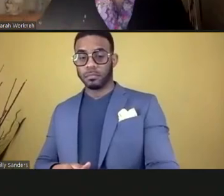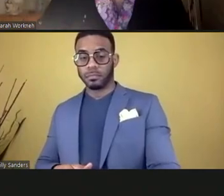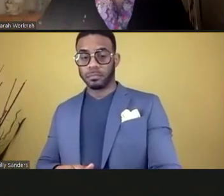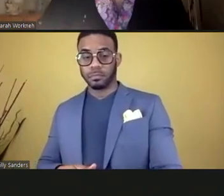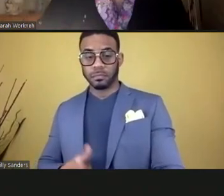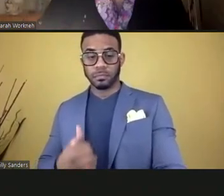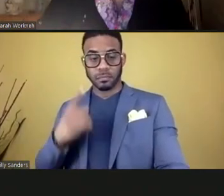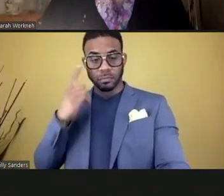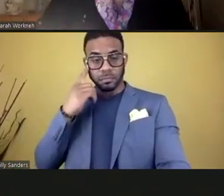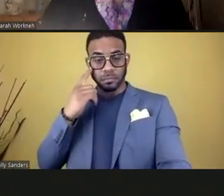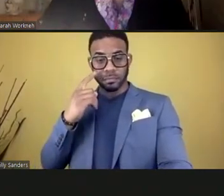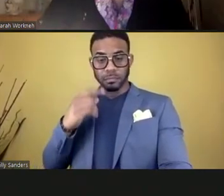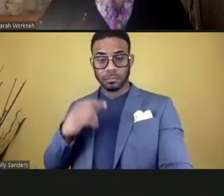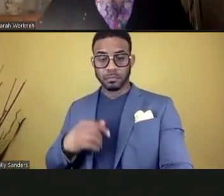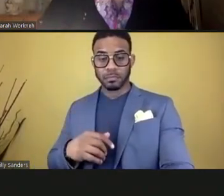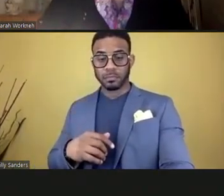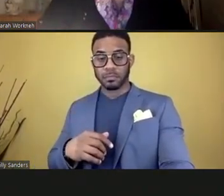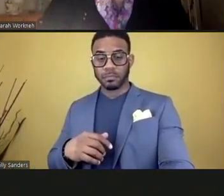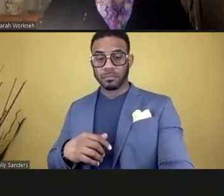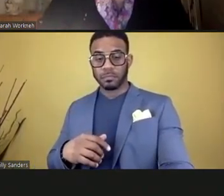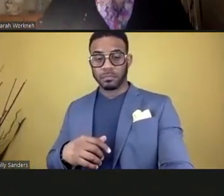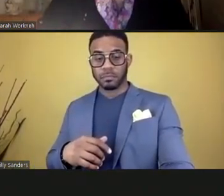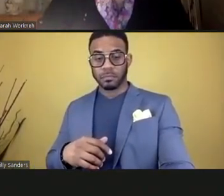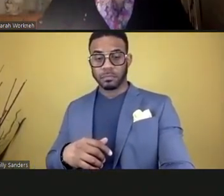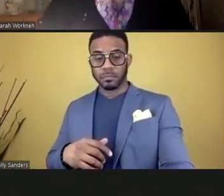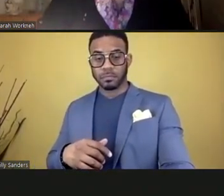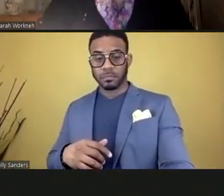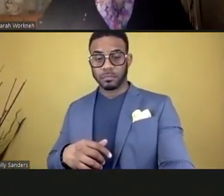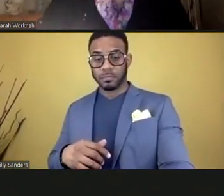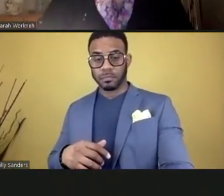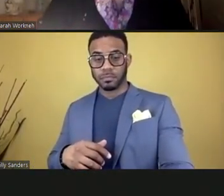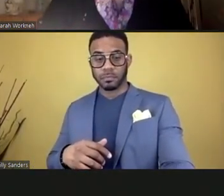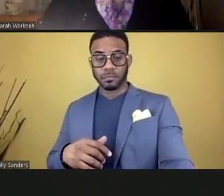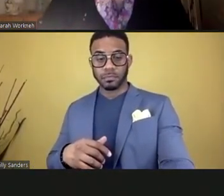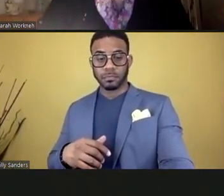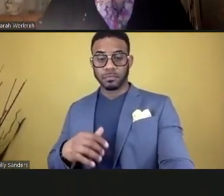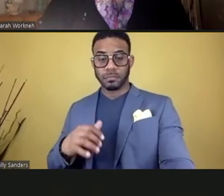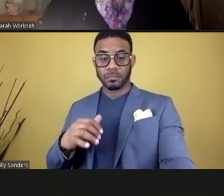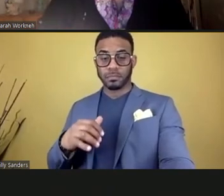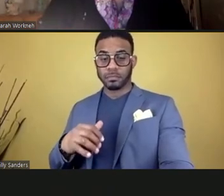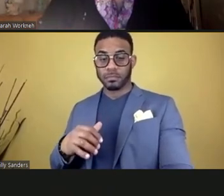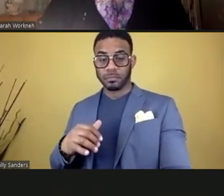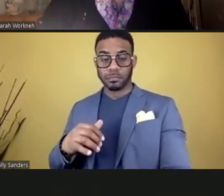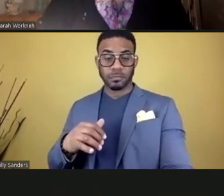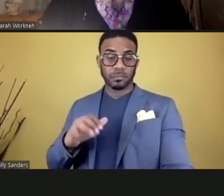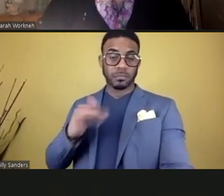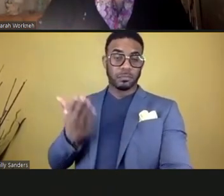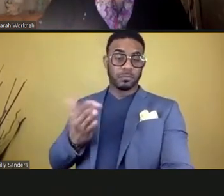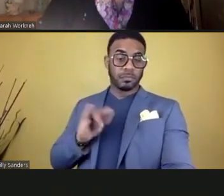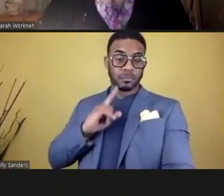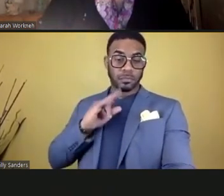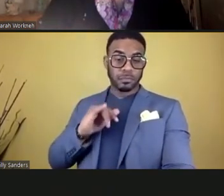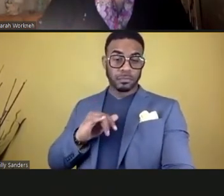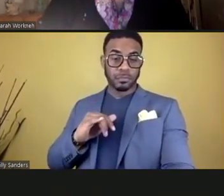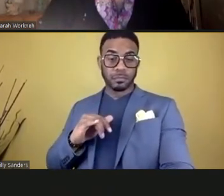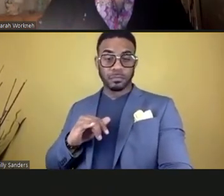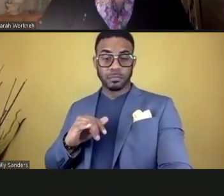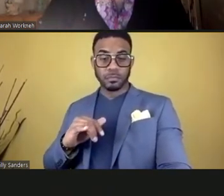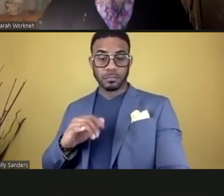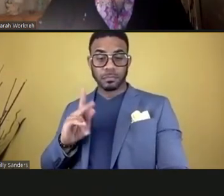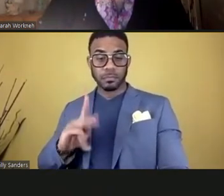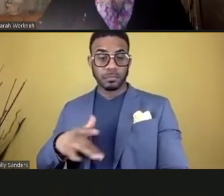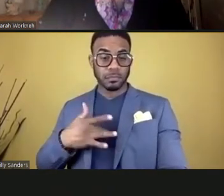think for me, one of the things that I'm hoping my presence here means is that folks